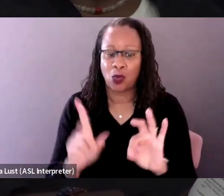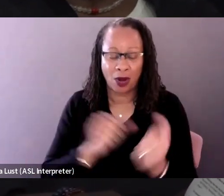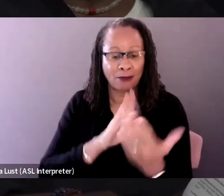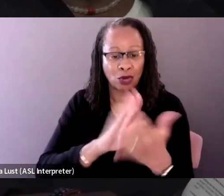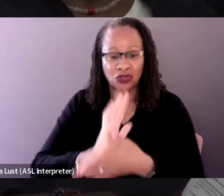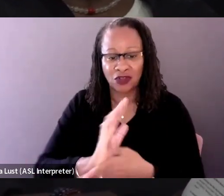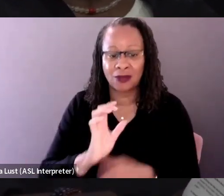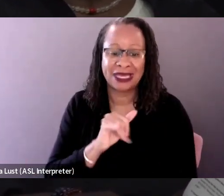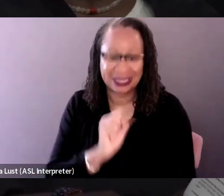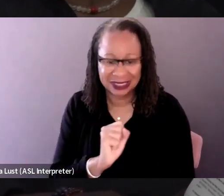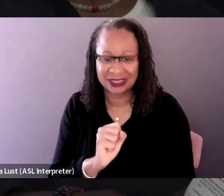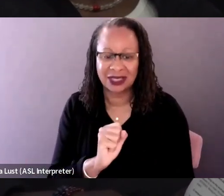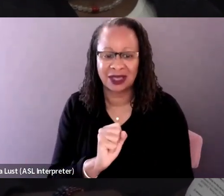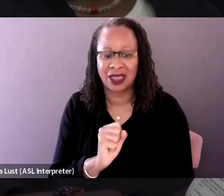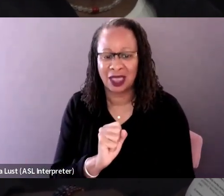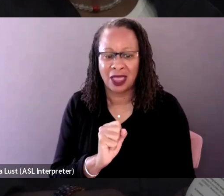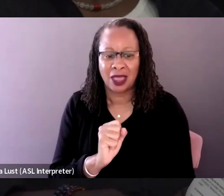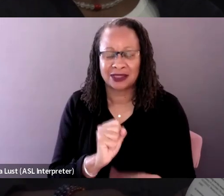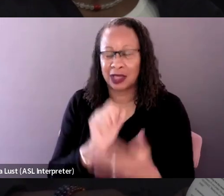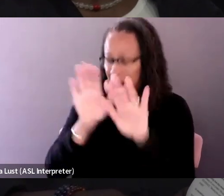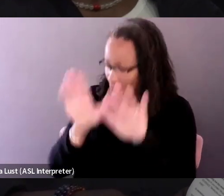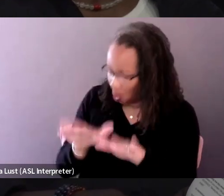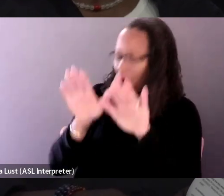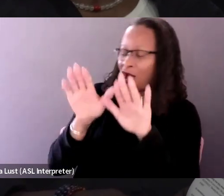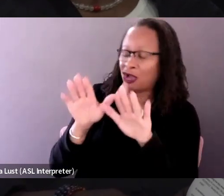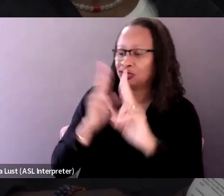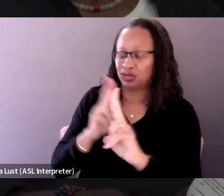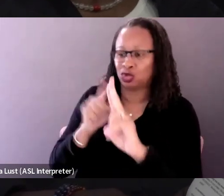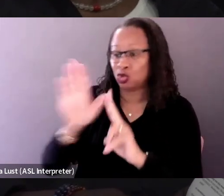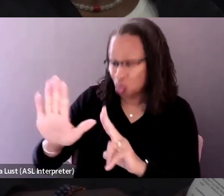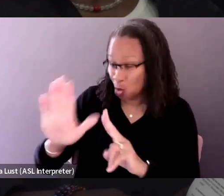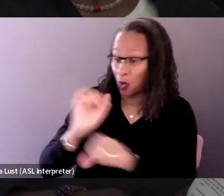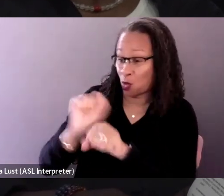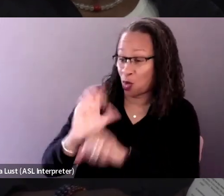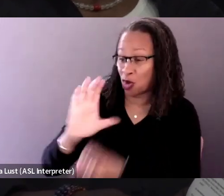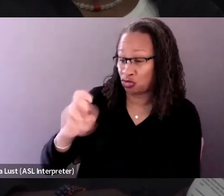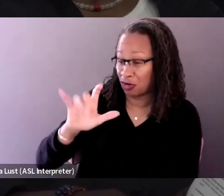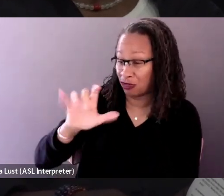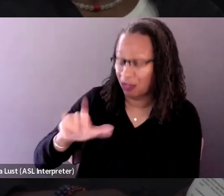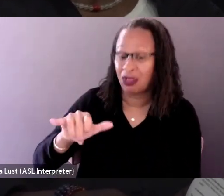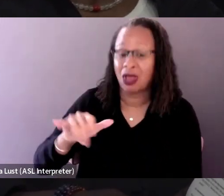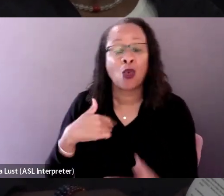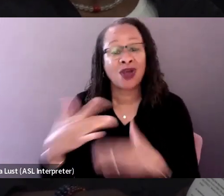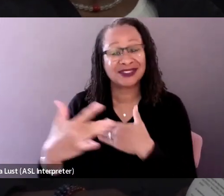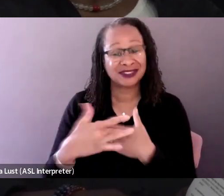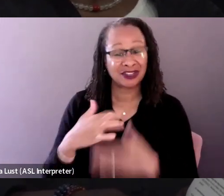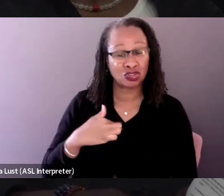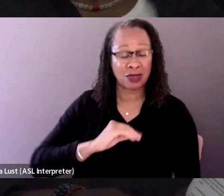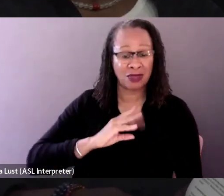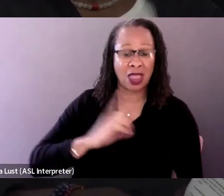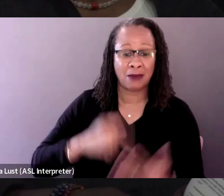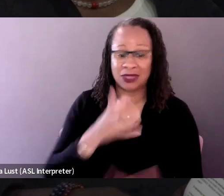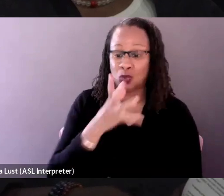homage to your work. And I think what touches me and what makes The Watermelon Woman a timeless project, and what makes me